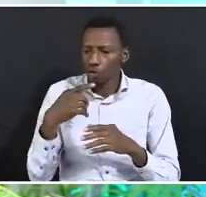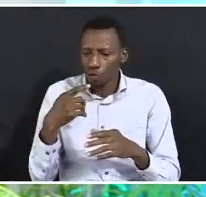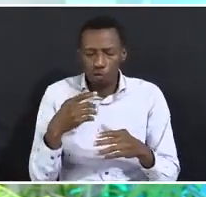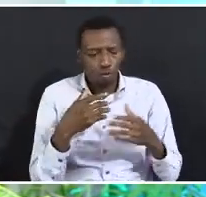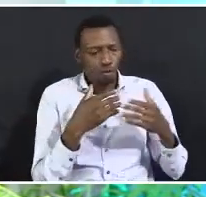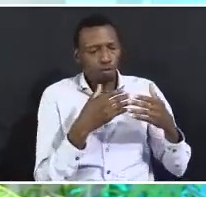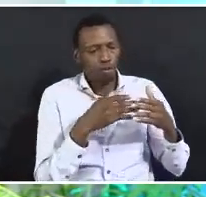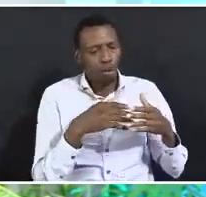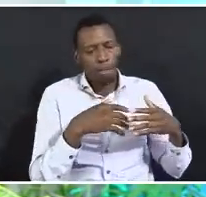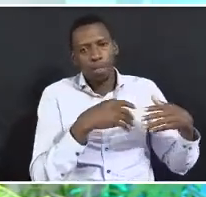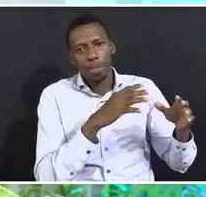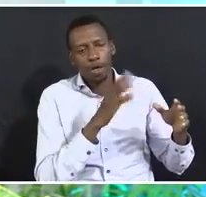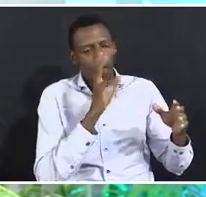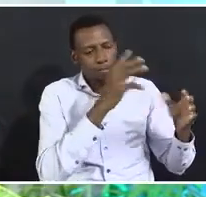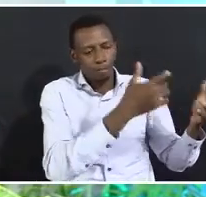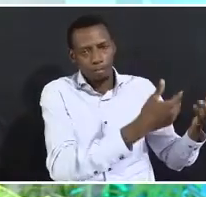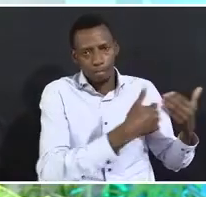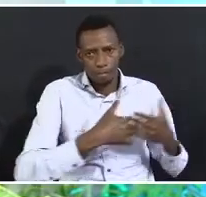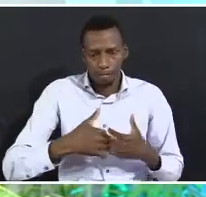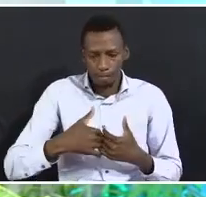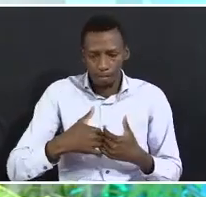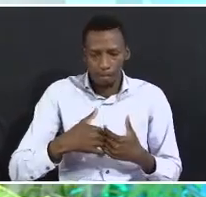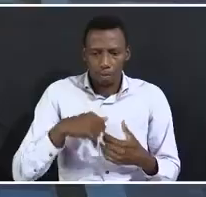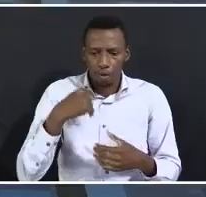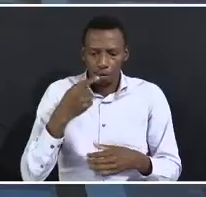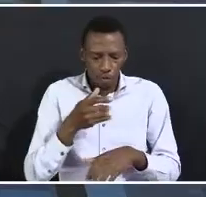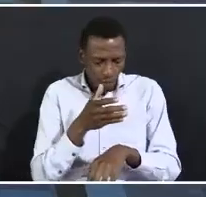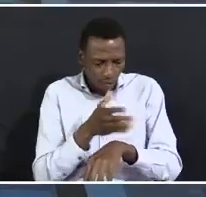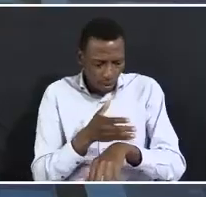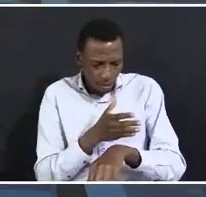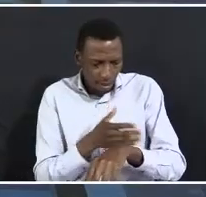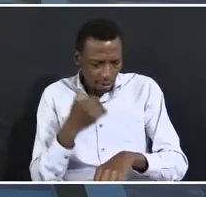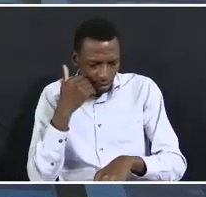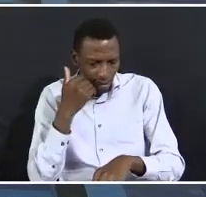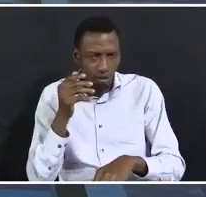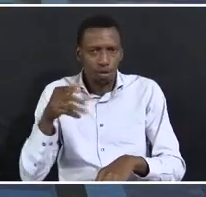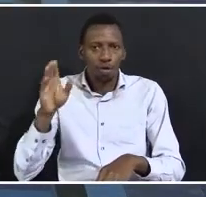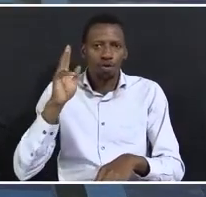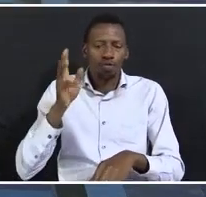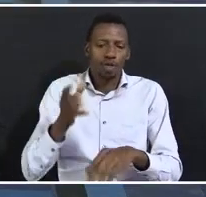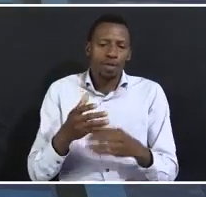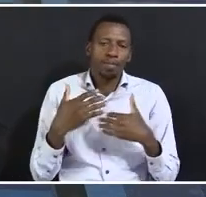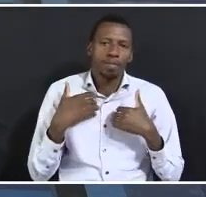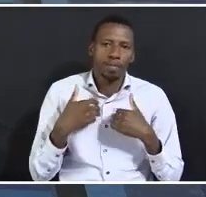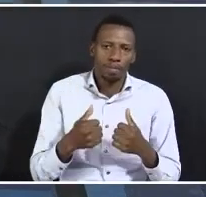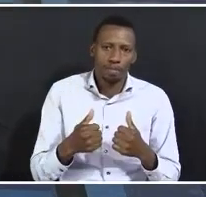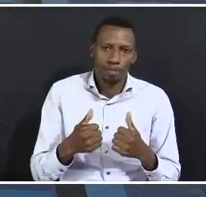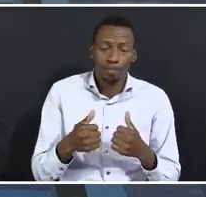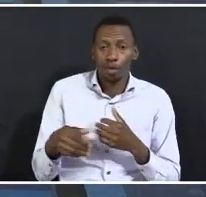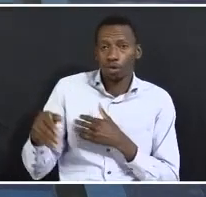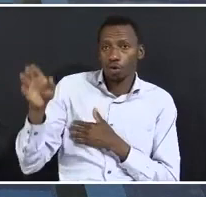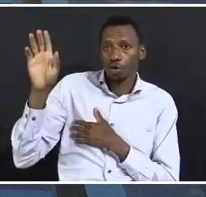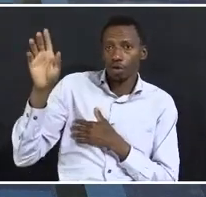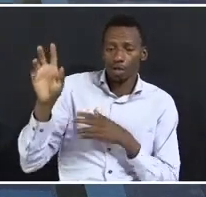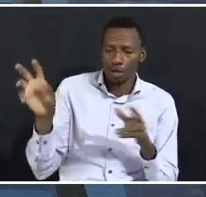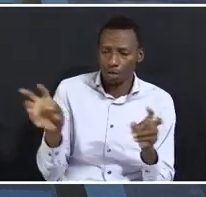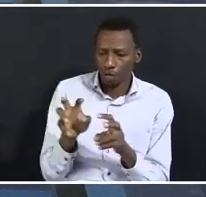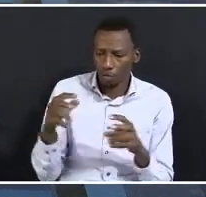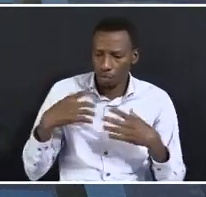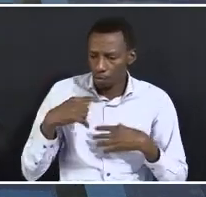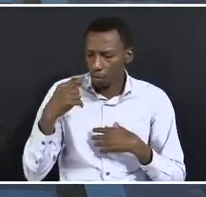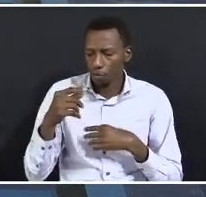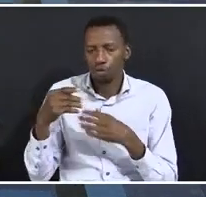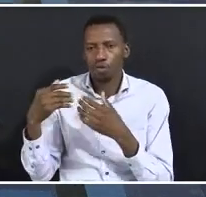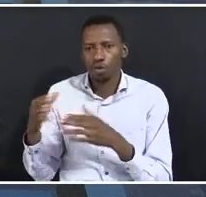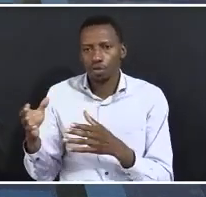away. I will bind the wounds of those who are sick. God is a seeker of the lost. Before you seek out for